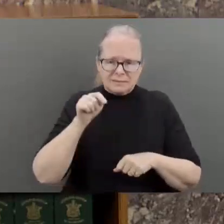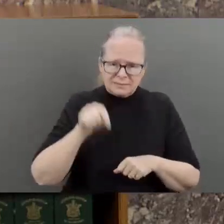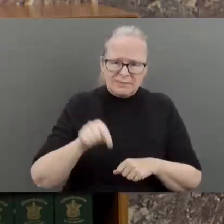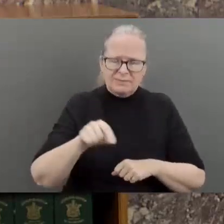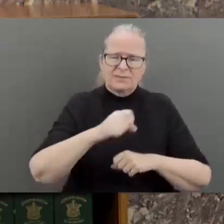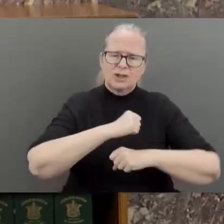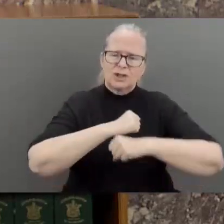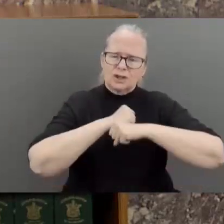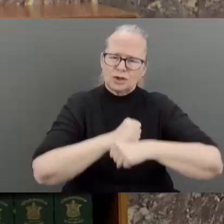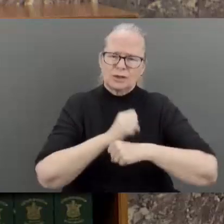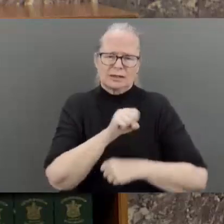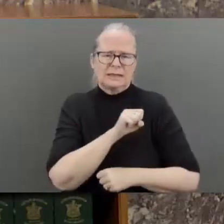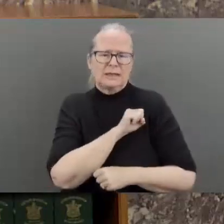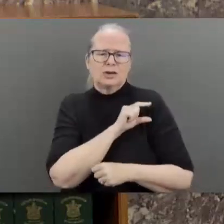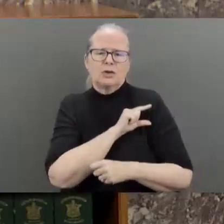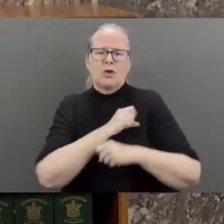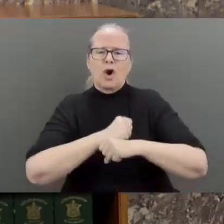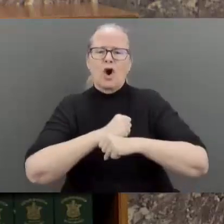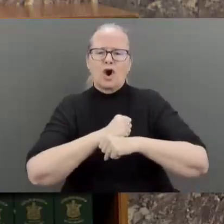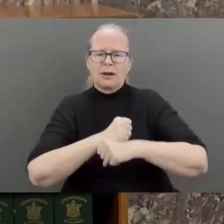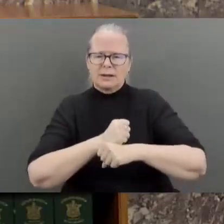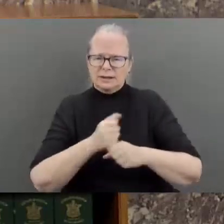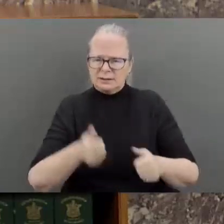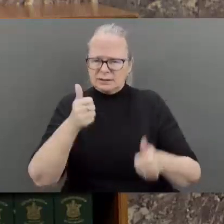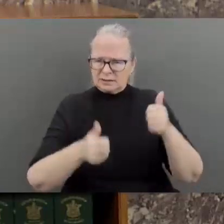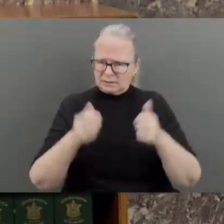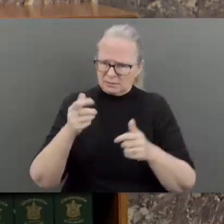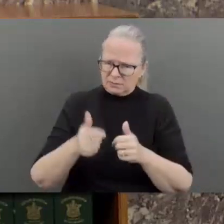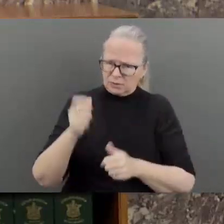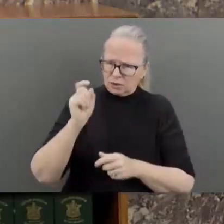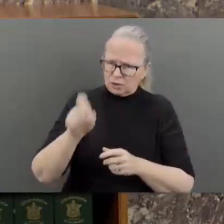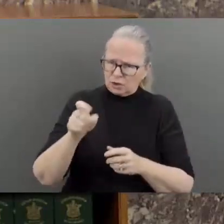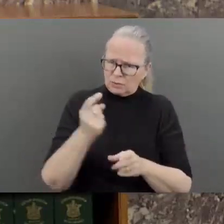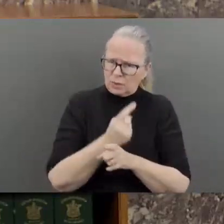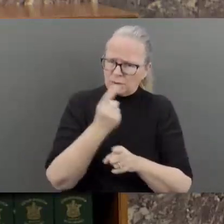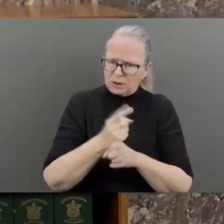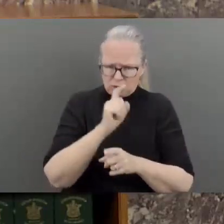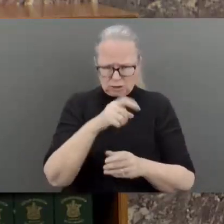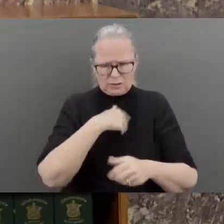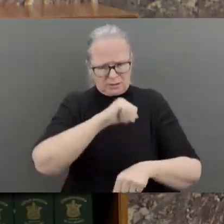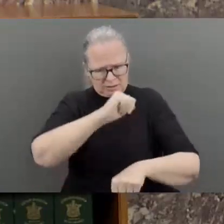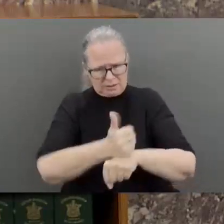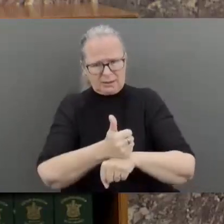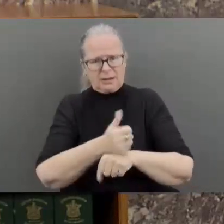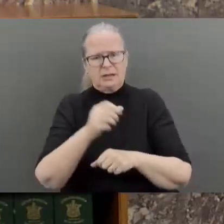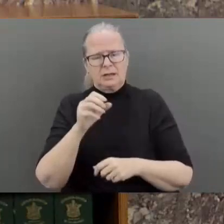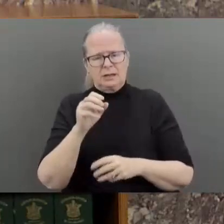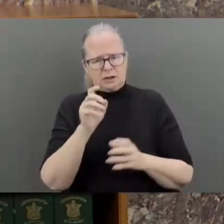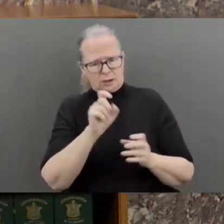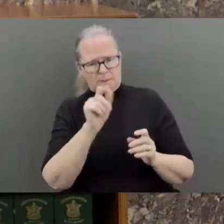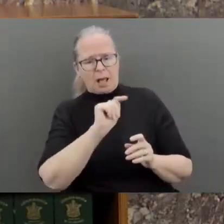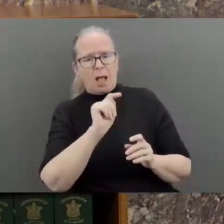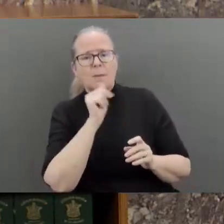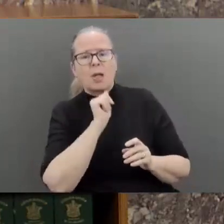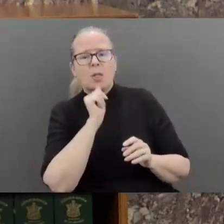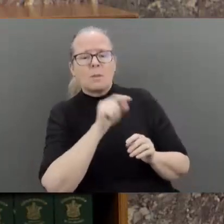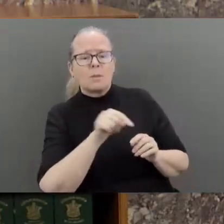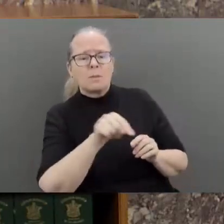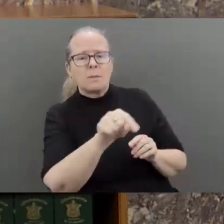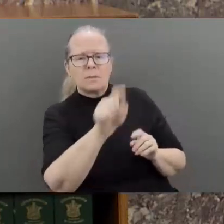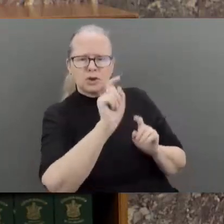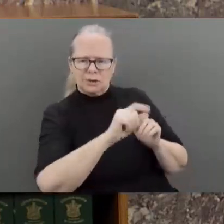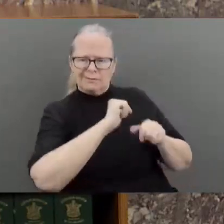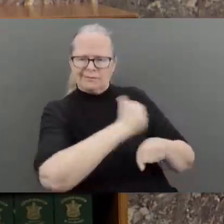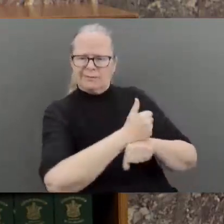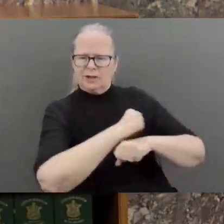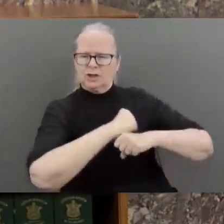province? This is completely unacceptable. Maybe the Premier can explain why seniors aren't safe using public facilities in